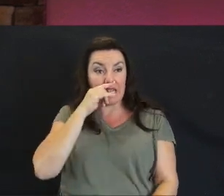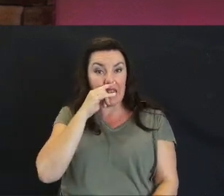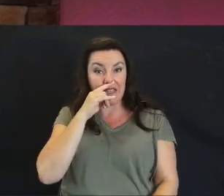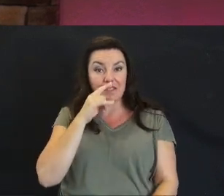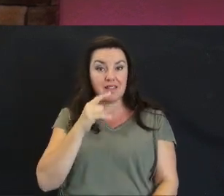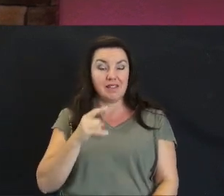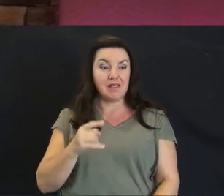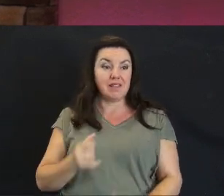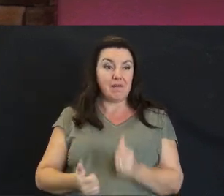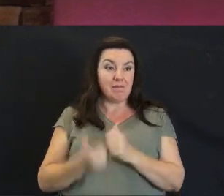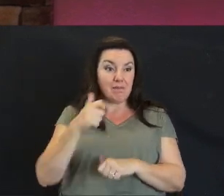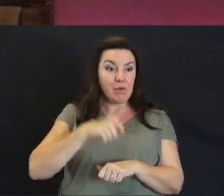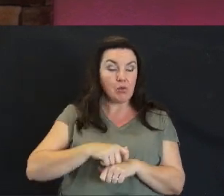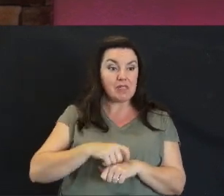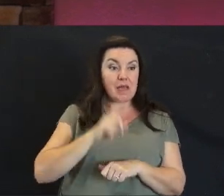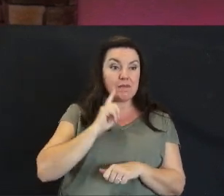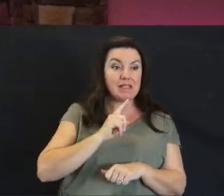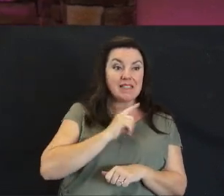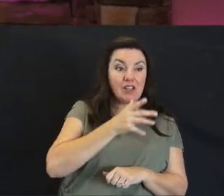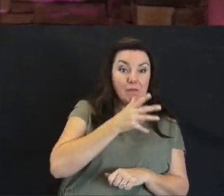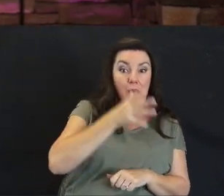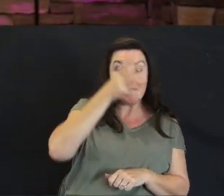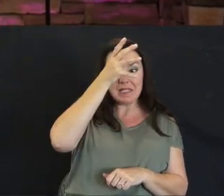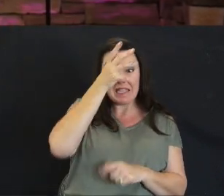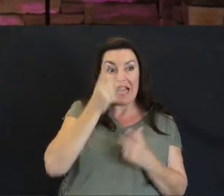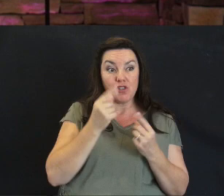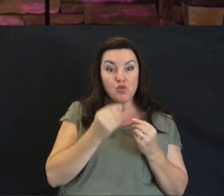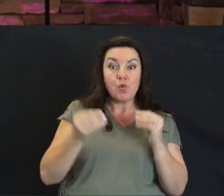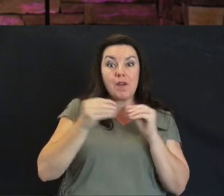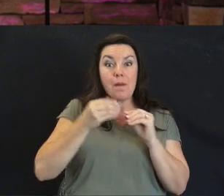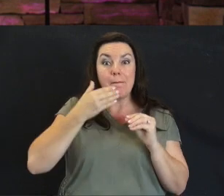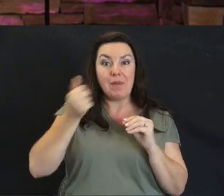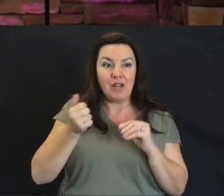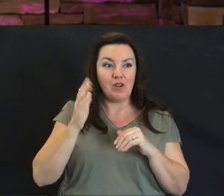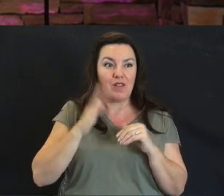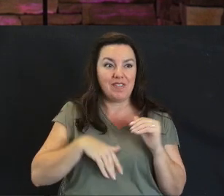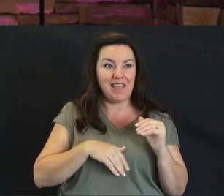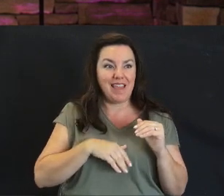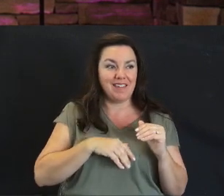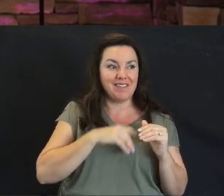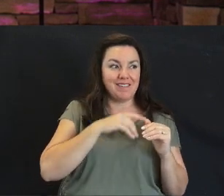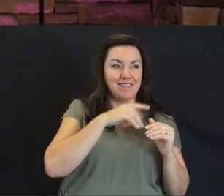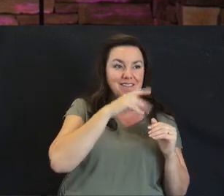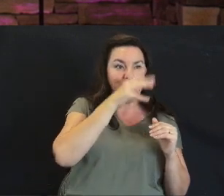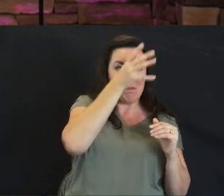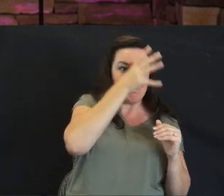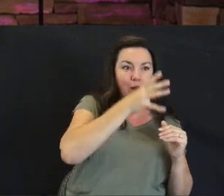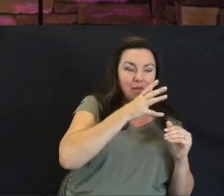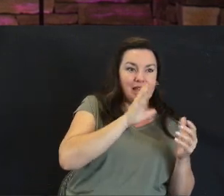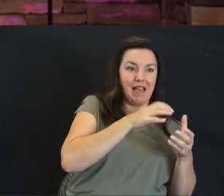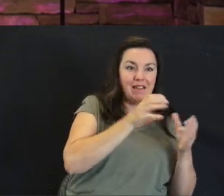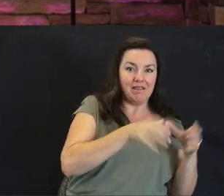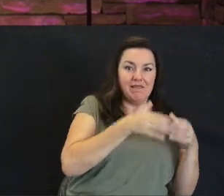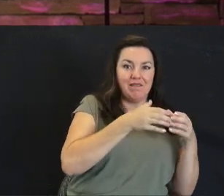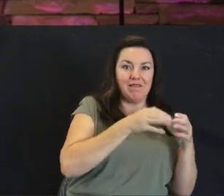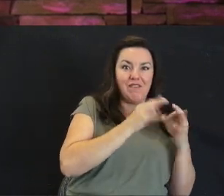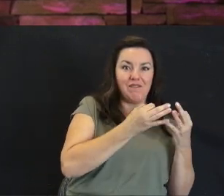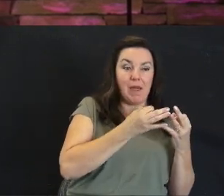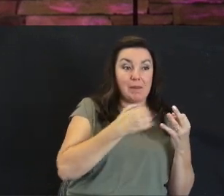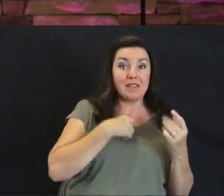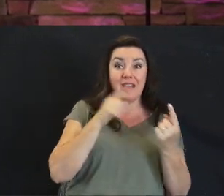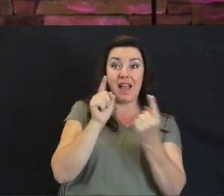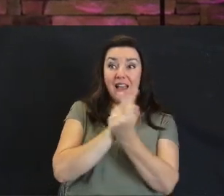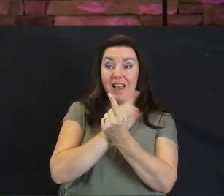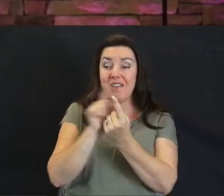cases The single moms and dads Are doing it better Than the traditional nuclear families Amen I seriously I met moms Single